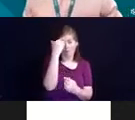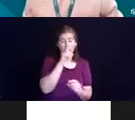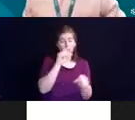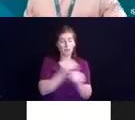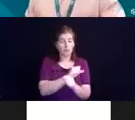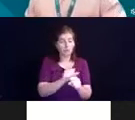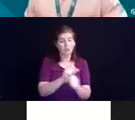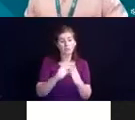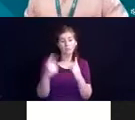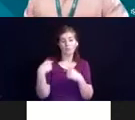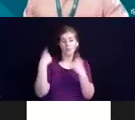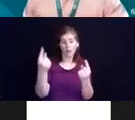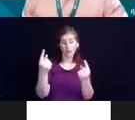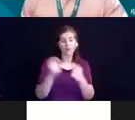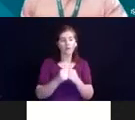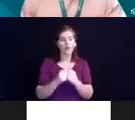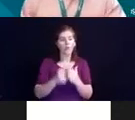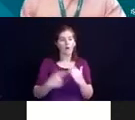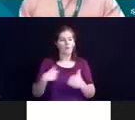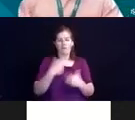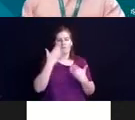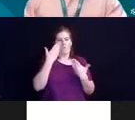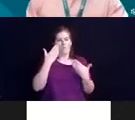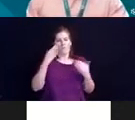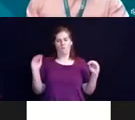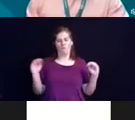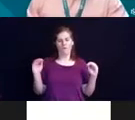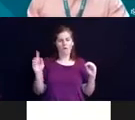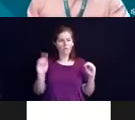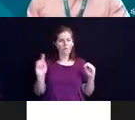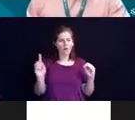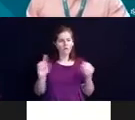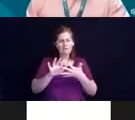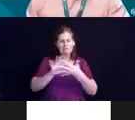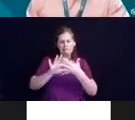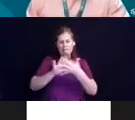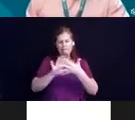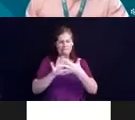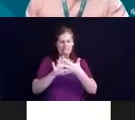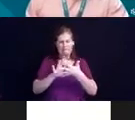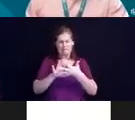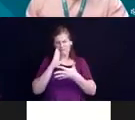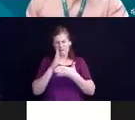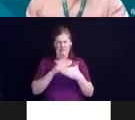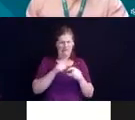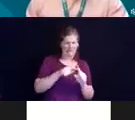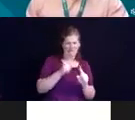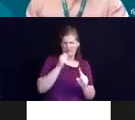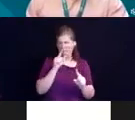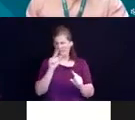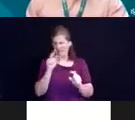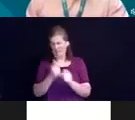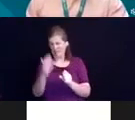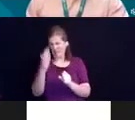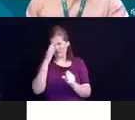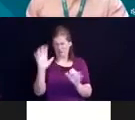far, what we don't know at all, and where there's a gray area in between where we know some things but not necessarily everything that we need